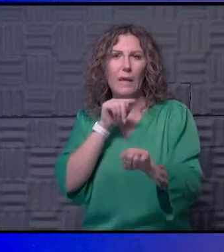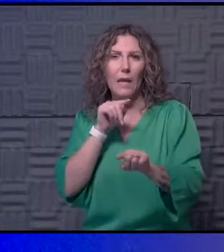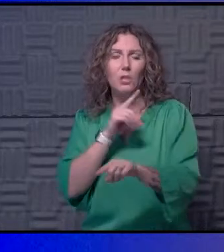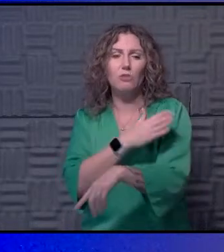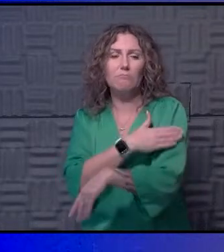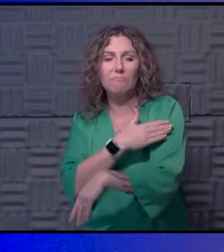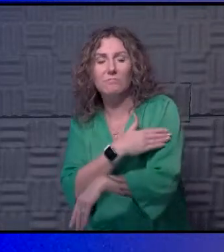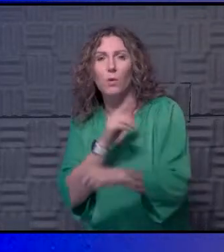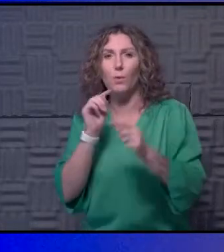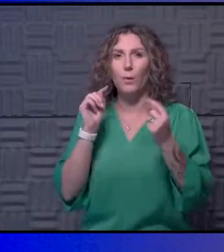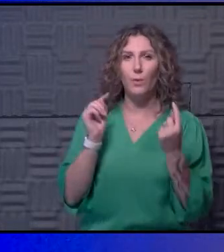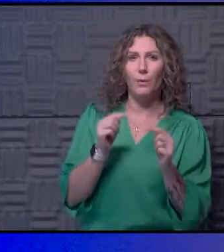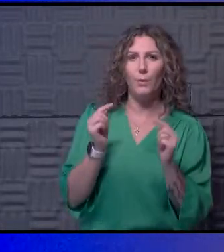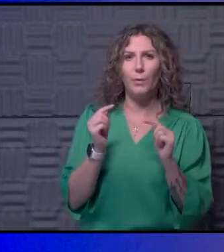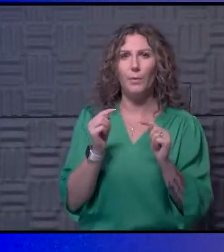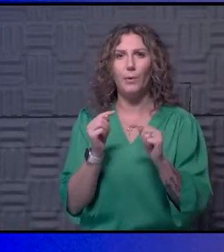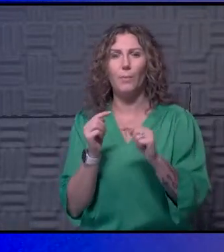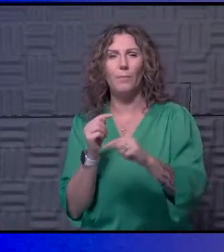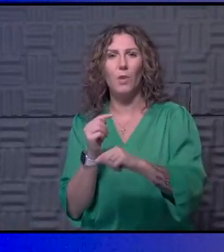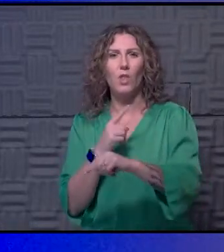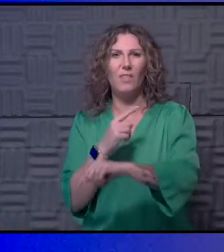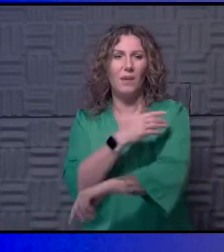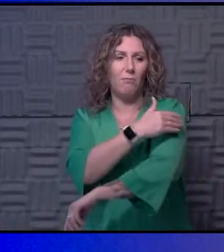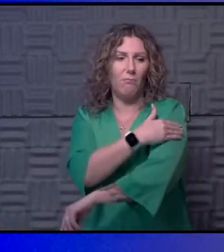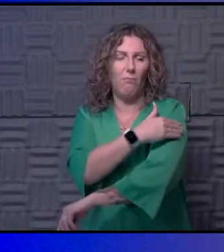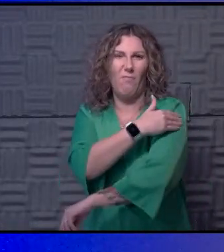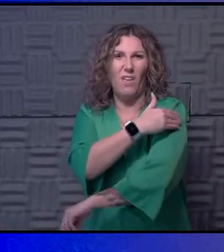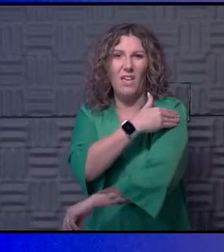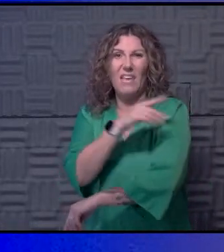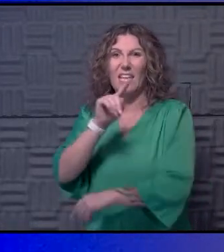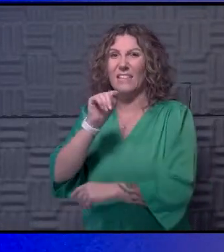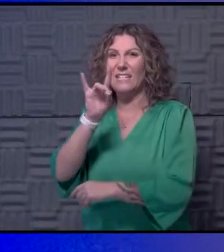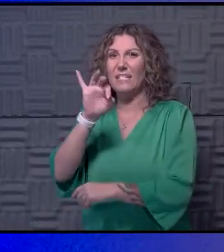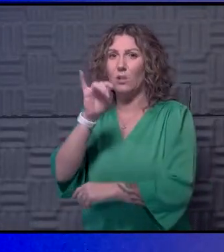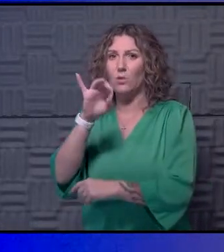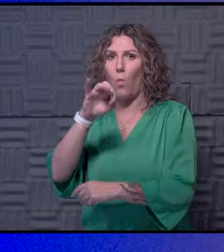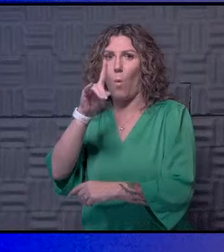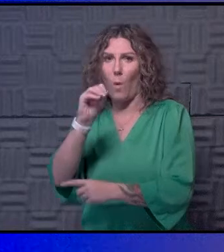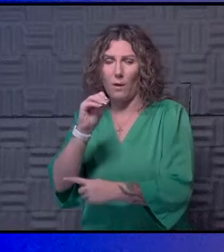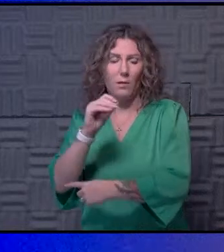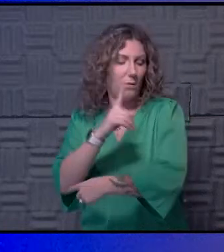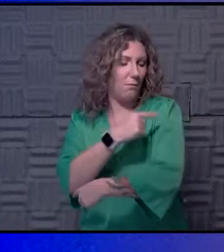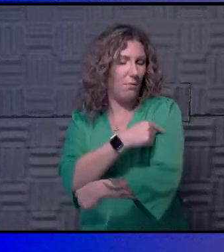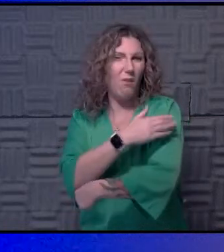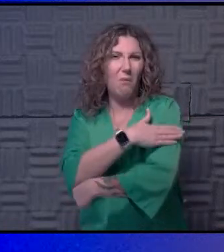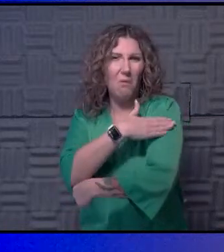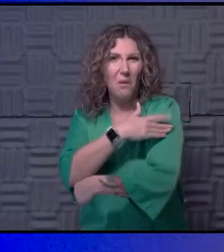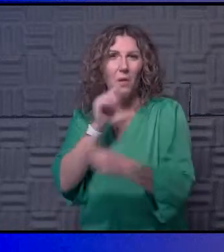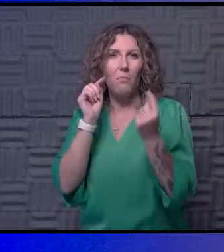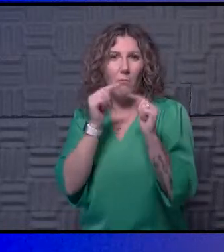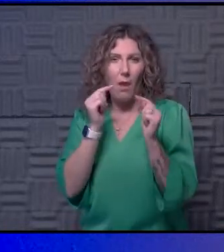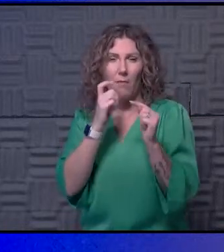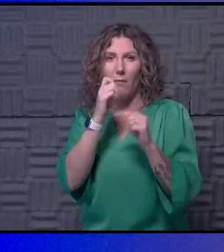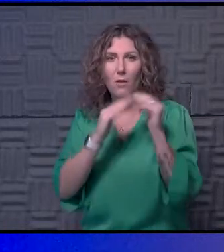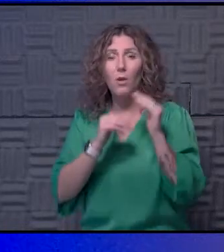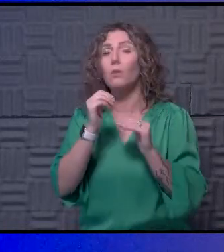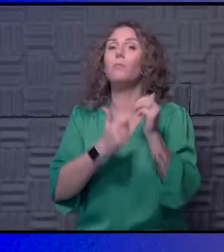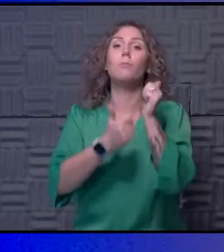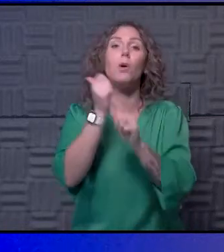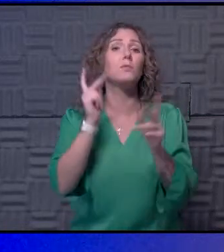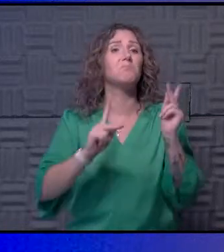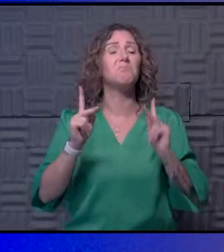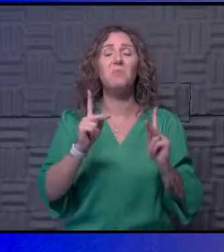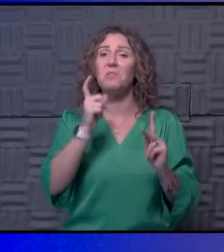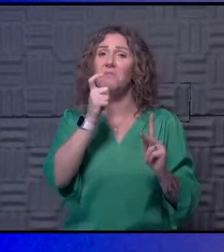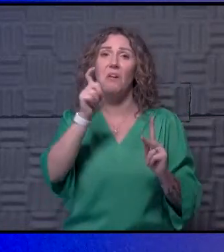reactions, which is really where it's given in the deltoid. You'll get some arm discomfort or pain. Most of those people that got it didn't have to take any